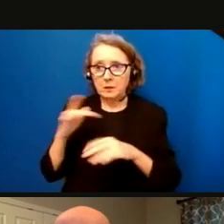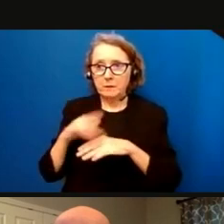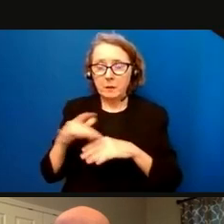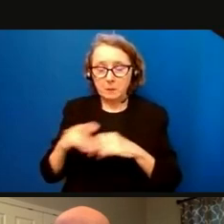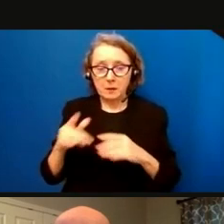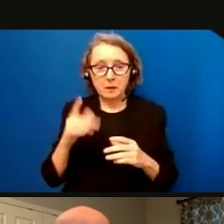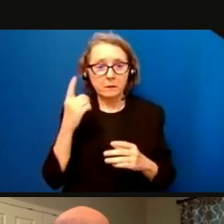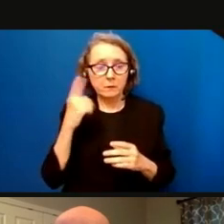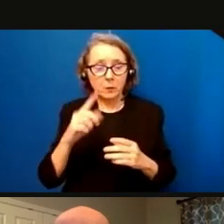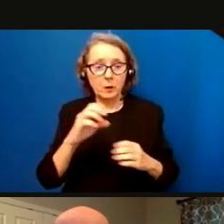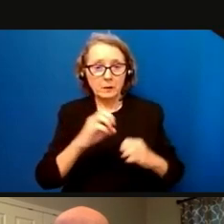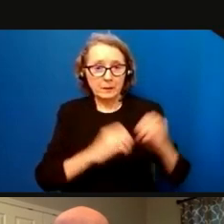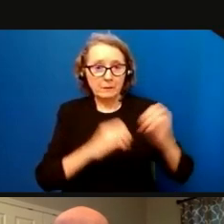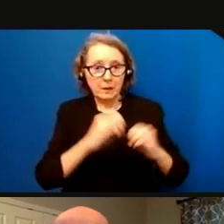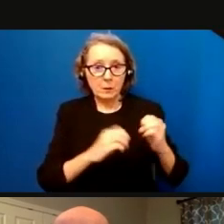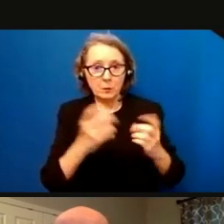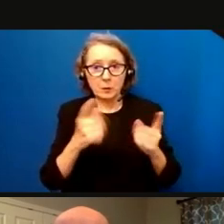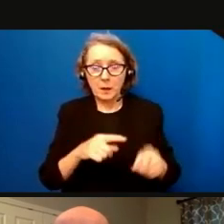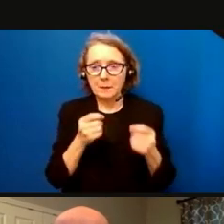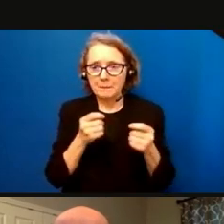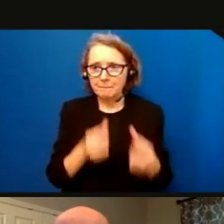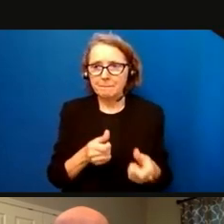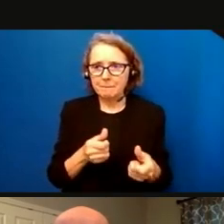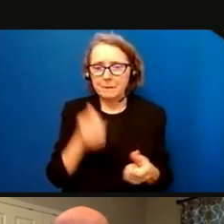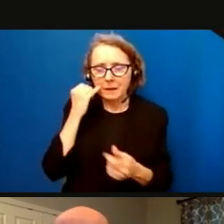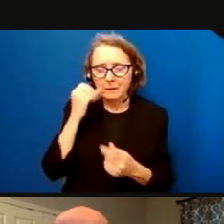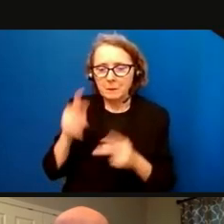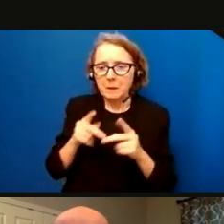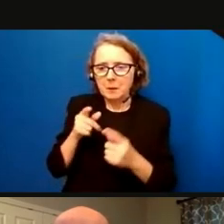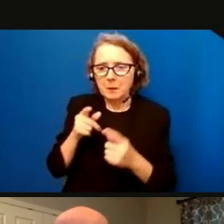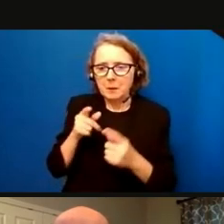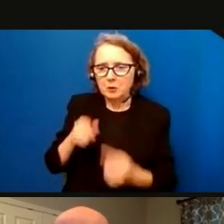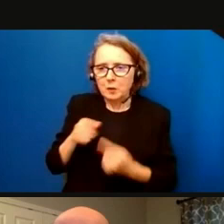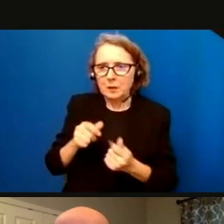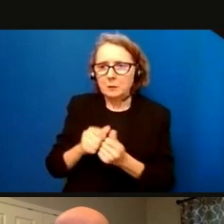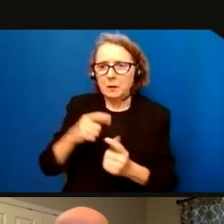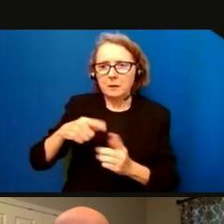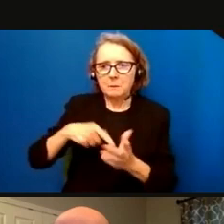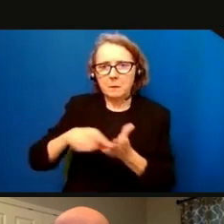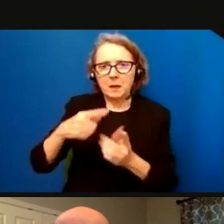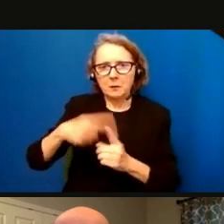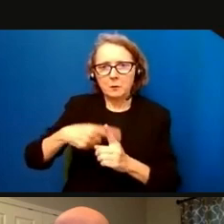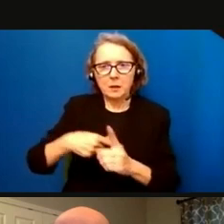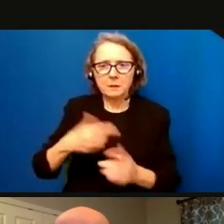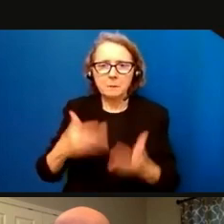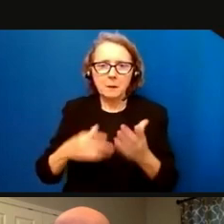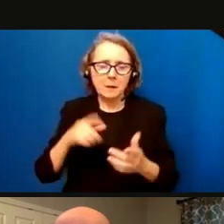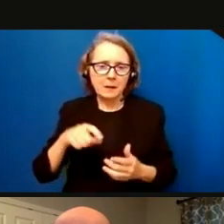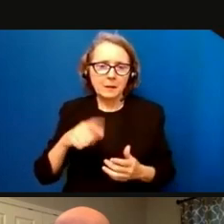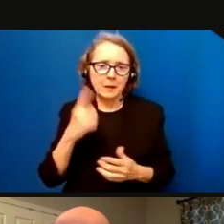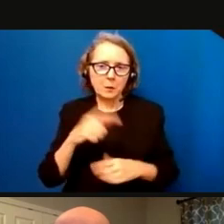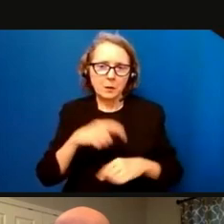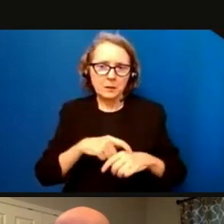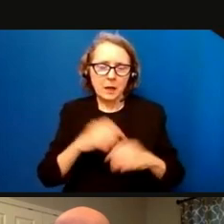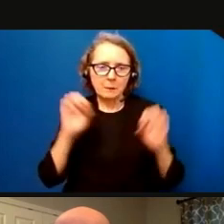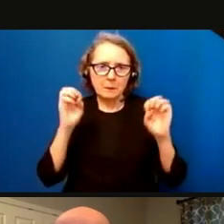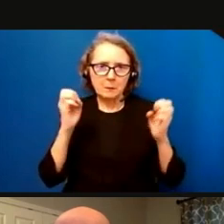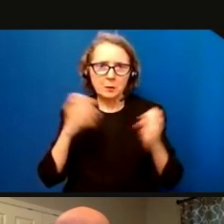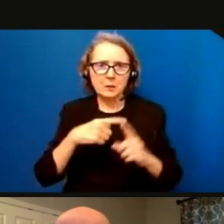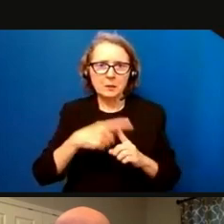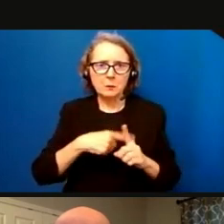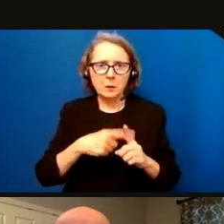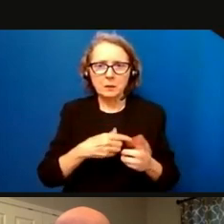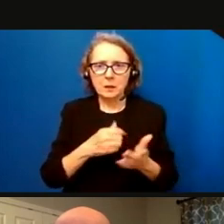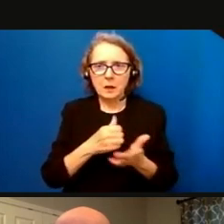happen quickly. If they are struggling with rent, maybe need just a one-time emergency rental assistance, I would encourage them